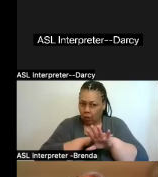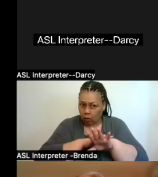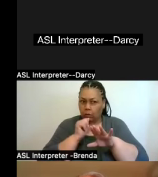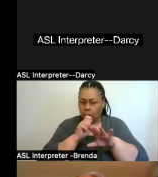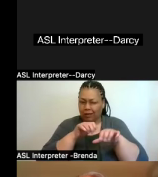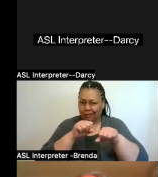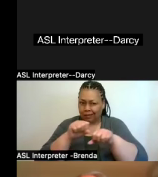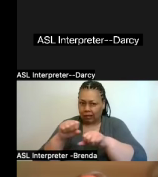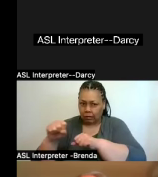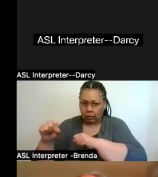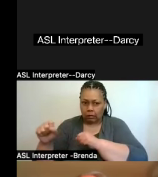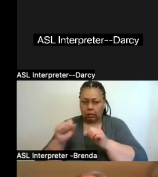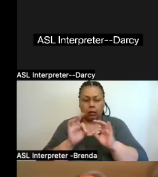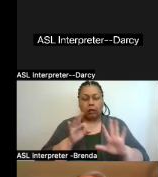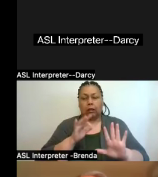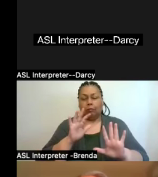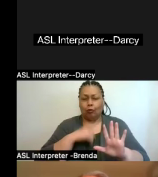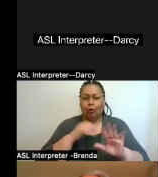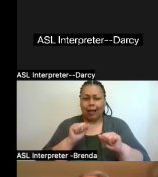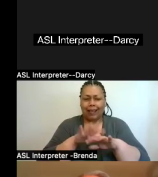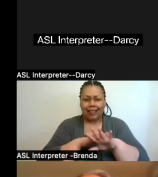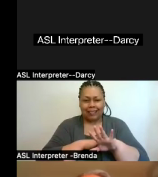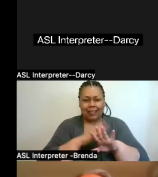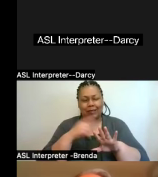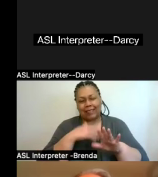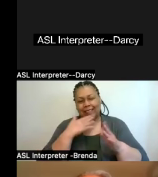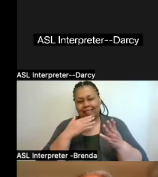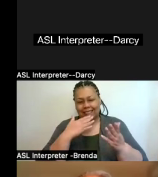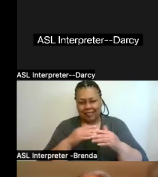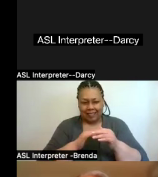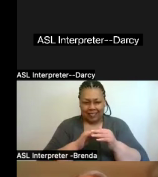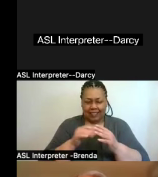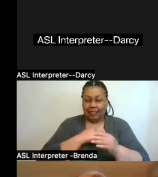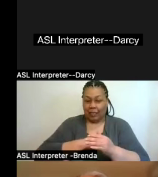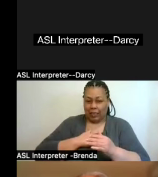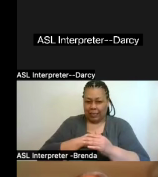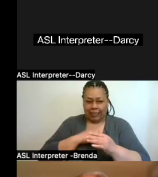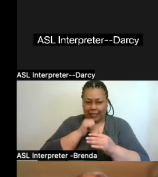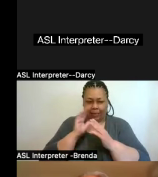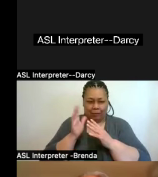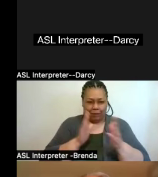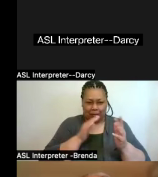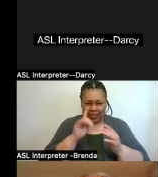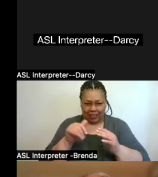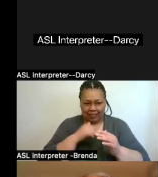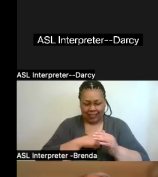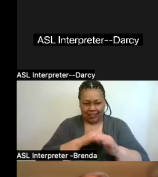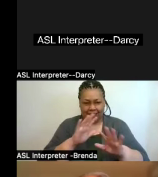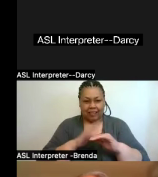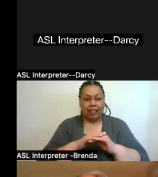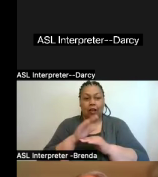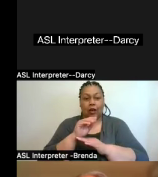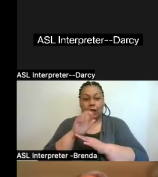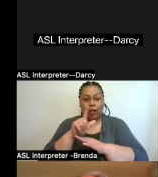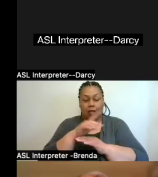can. Okay, I can do that. Yeah, thank you. Sorry about that. I wasn't prepared for that. Oil and